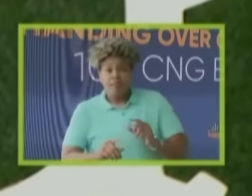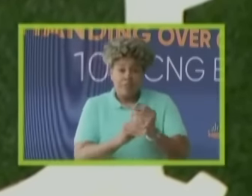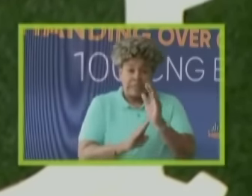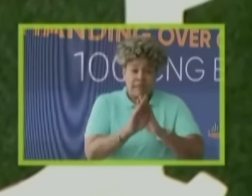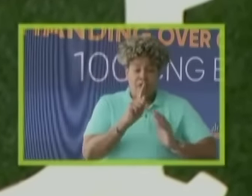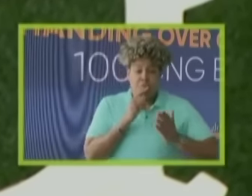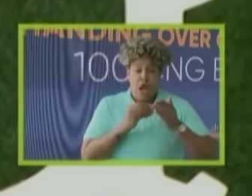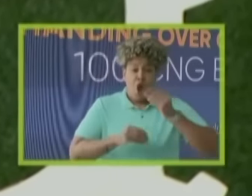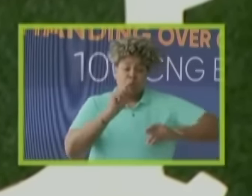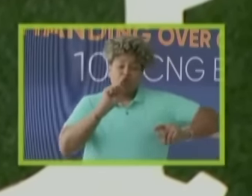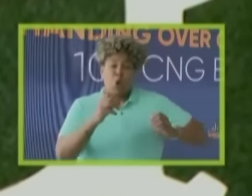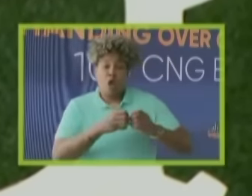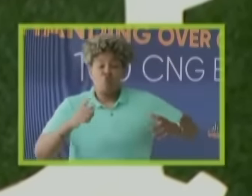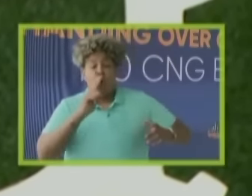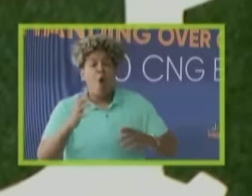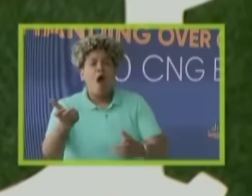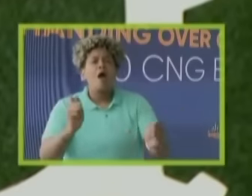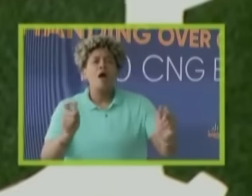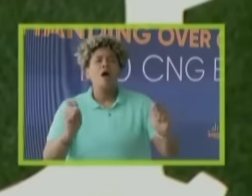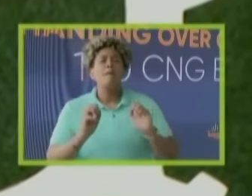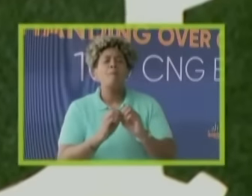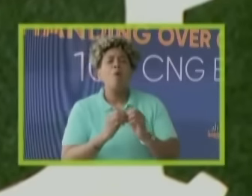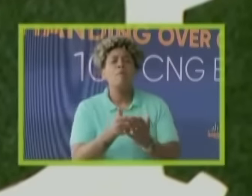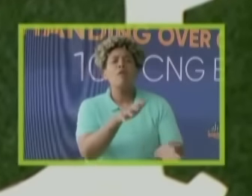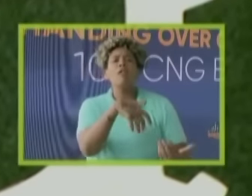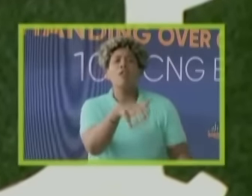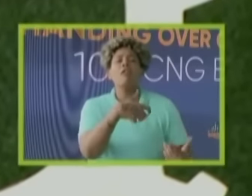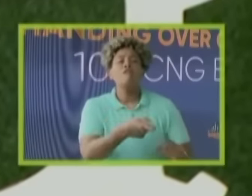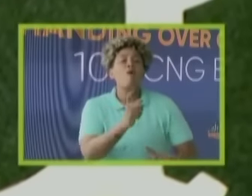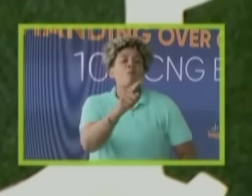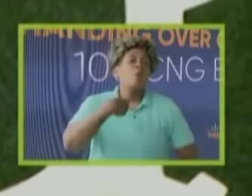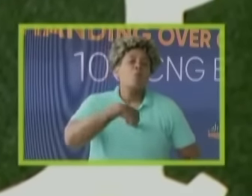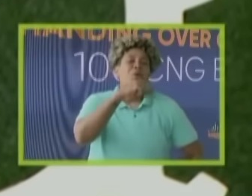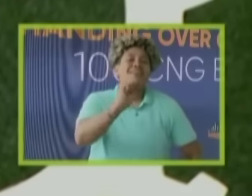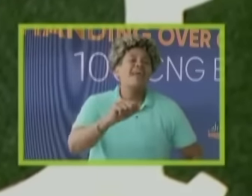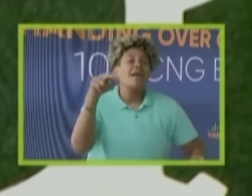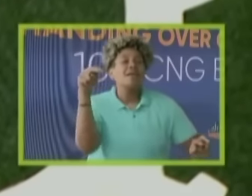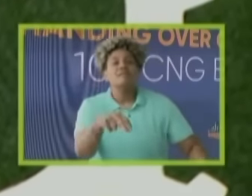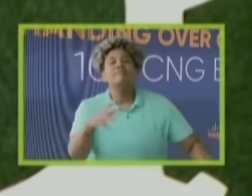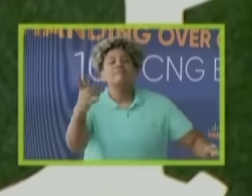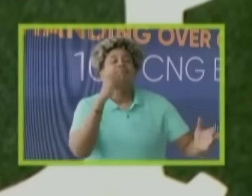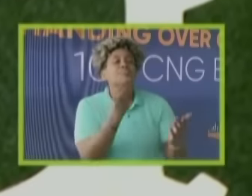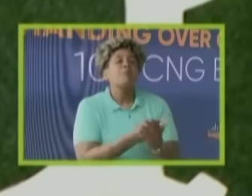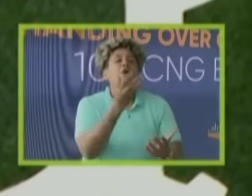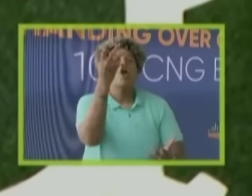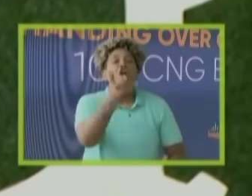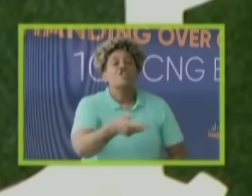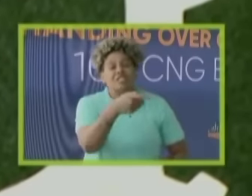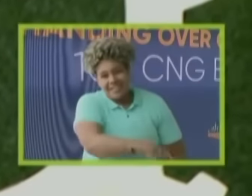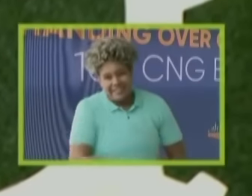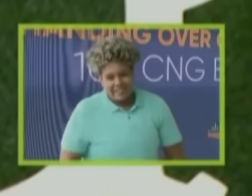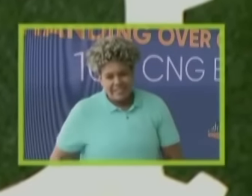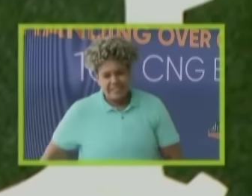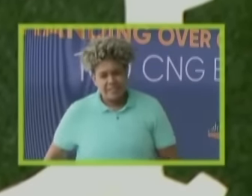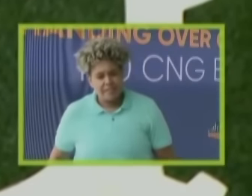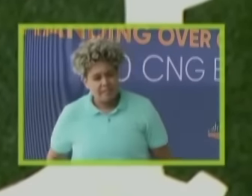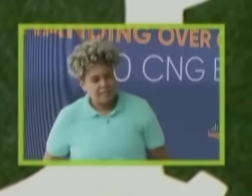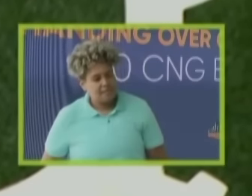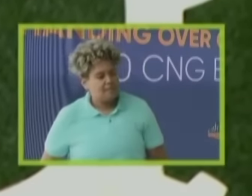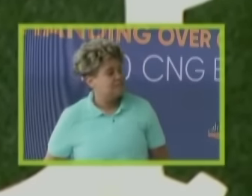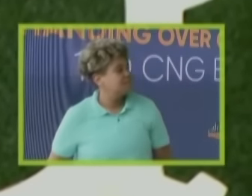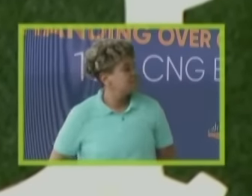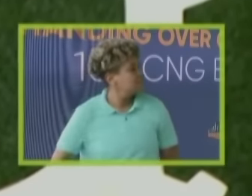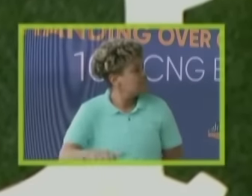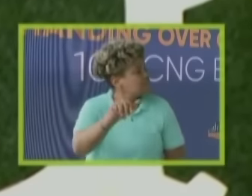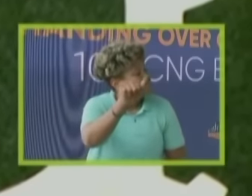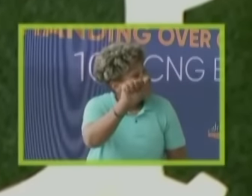can grow and generate more revenues from which we then purchase the assets